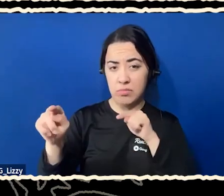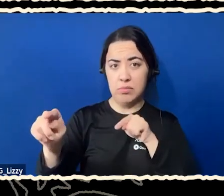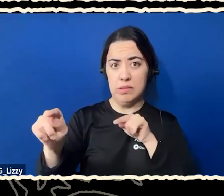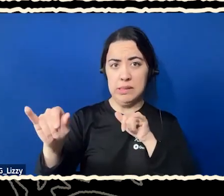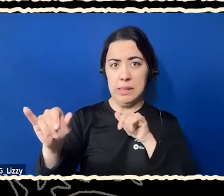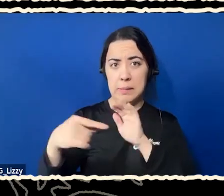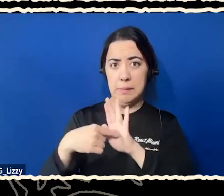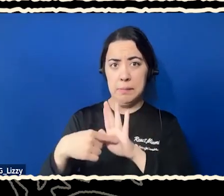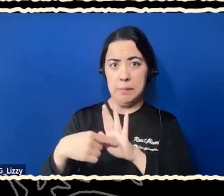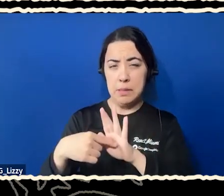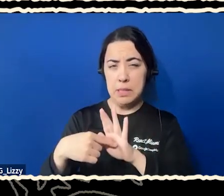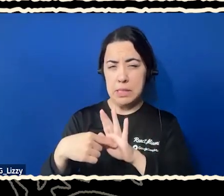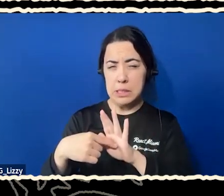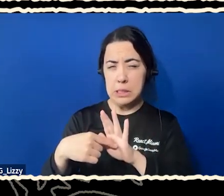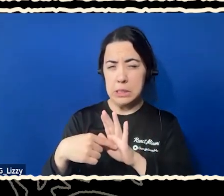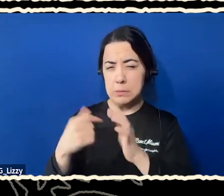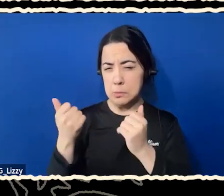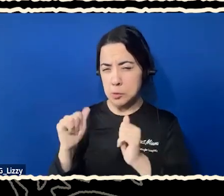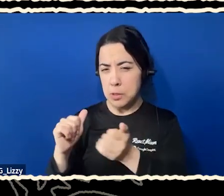OK.